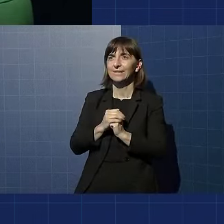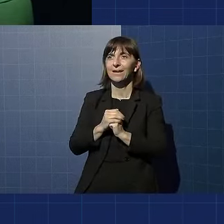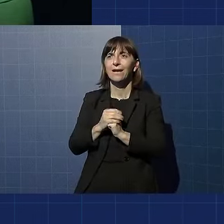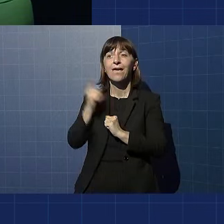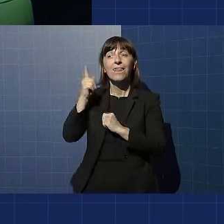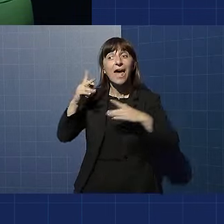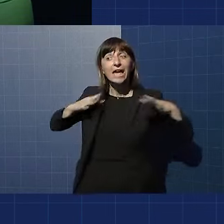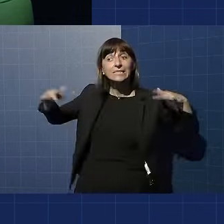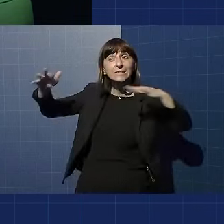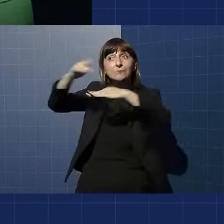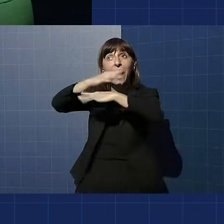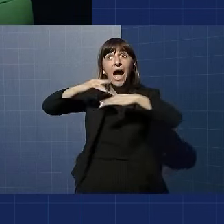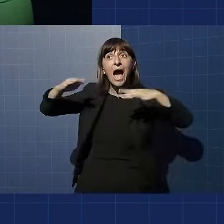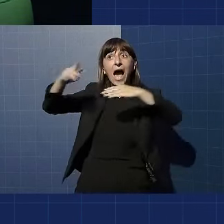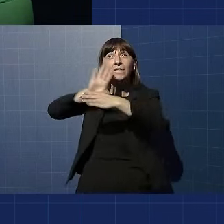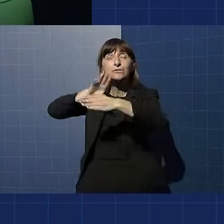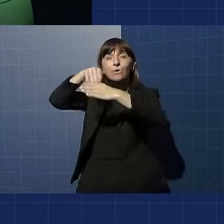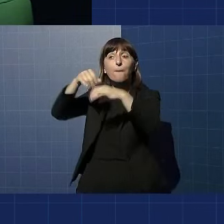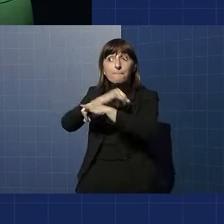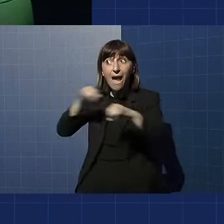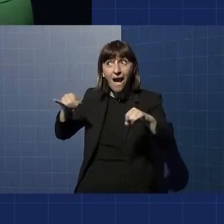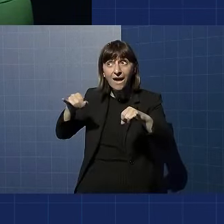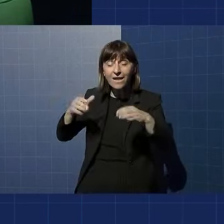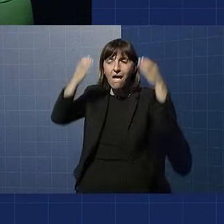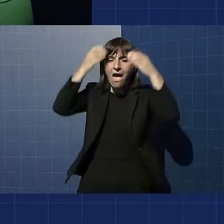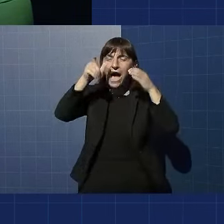e come si diventa un astronauta? No.